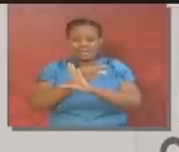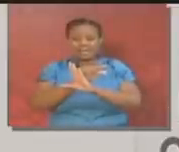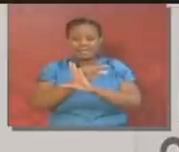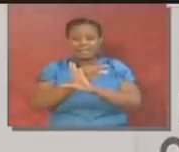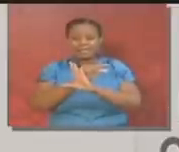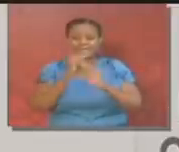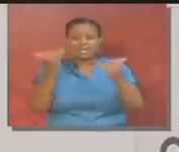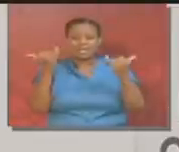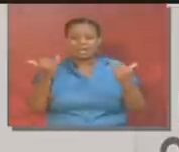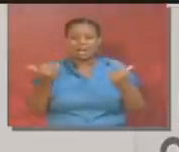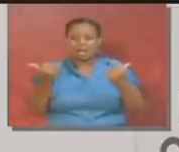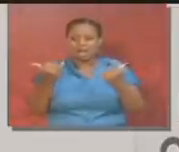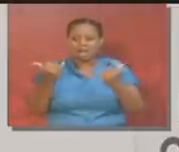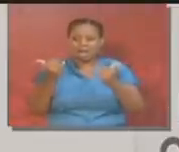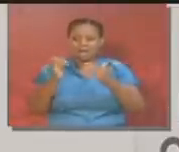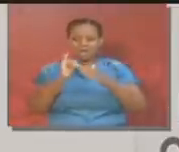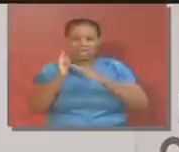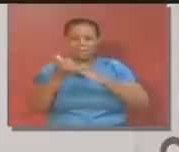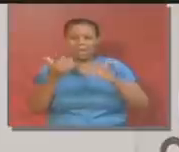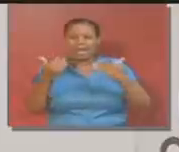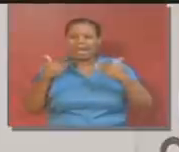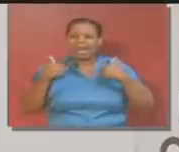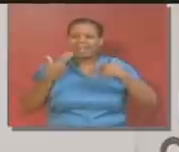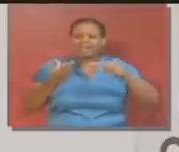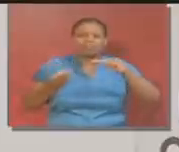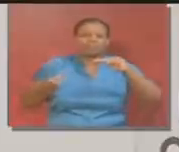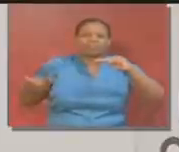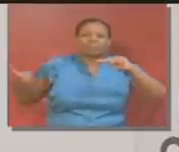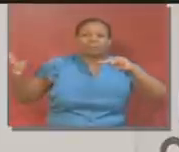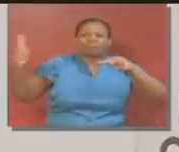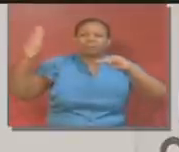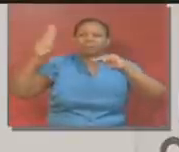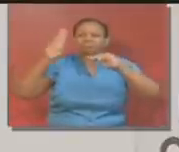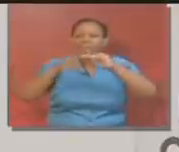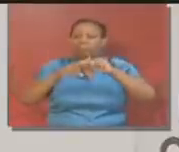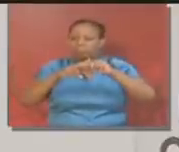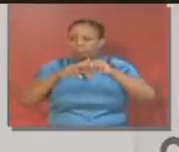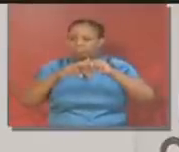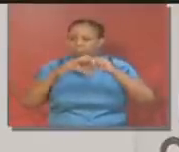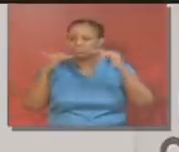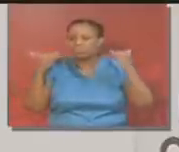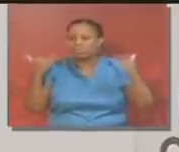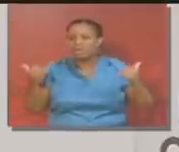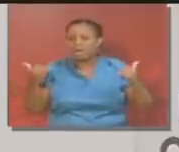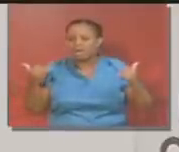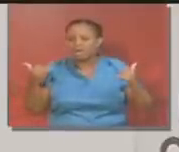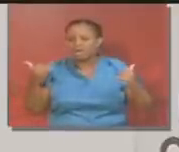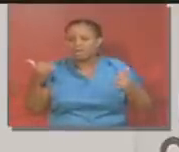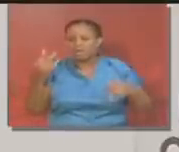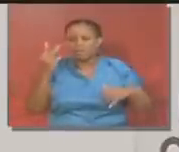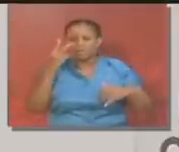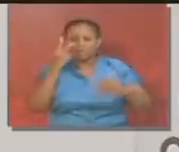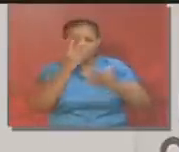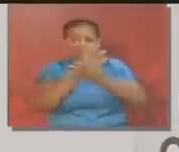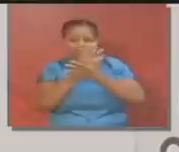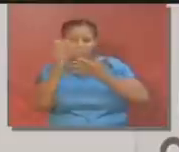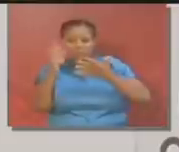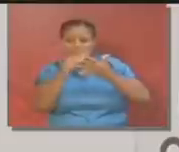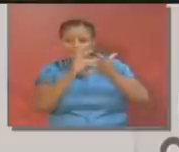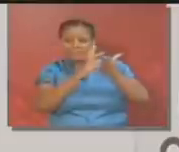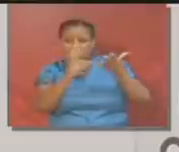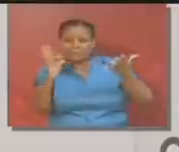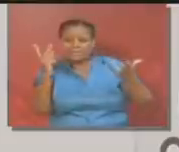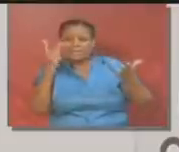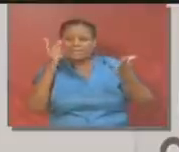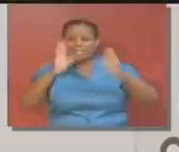and Barbados had theirs. So they should look out for a spike in terms of the next 4 to 6 weeks. So maybe as the months go